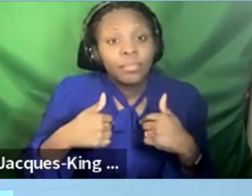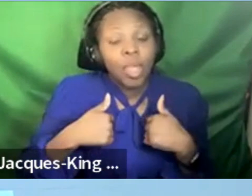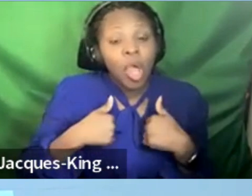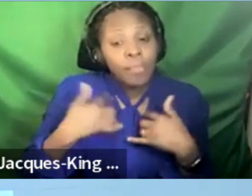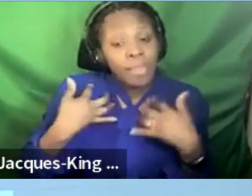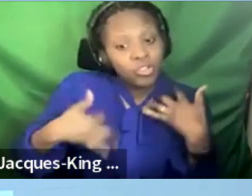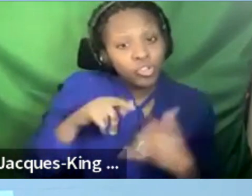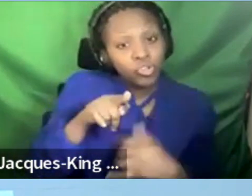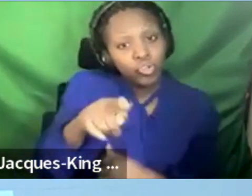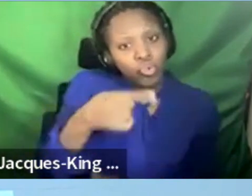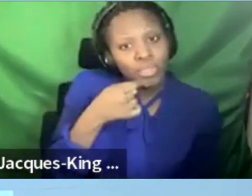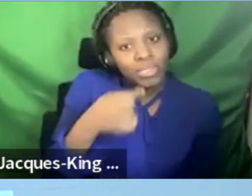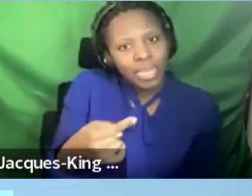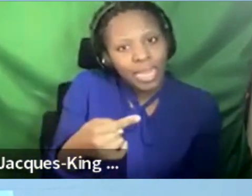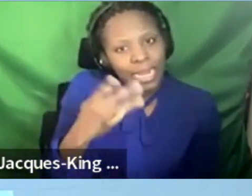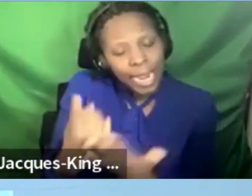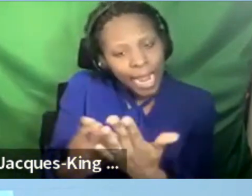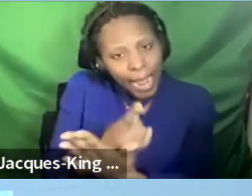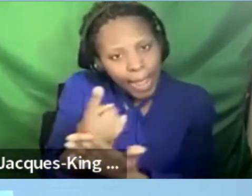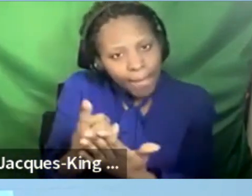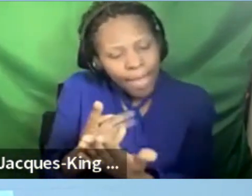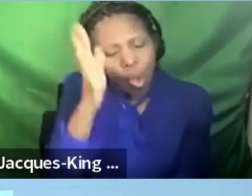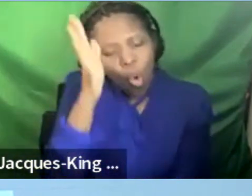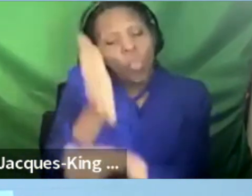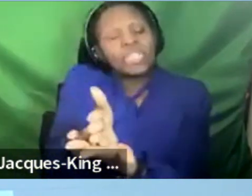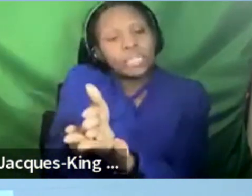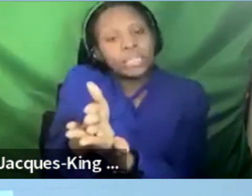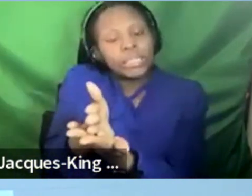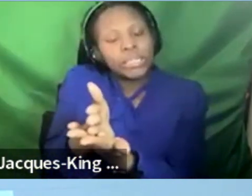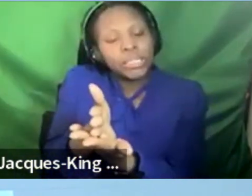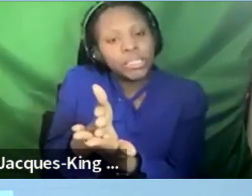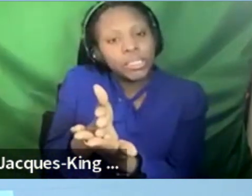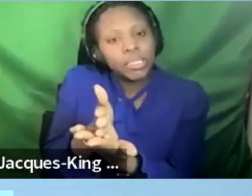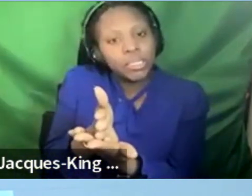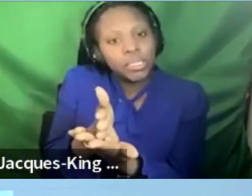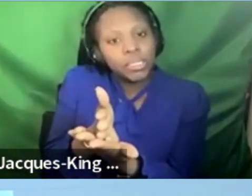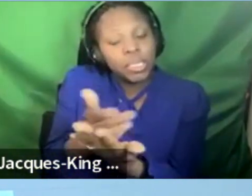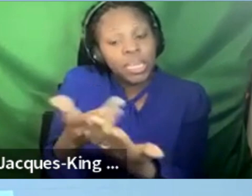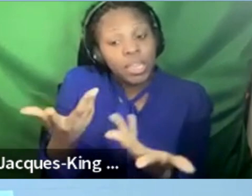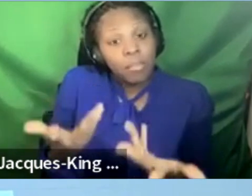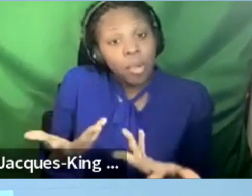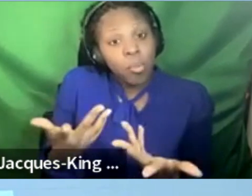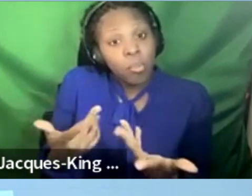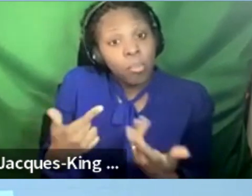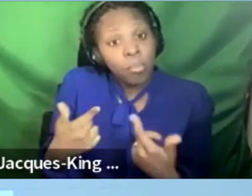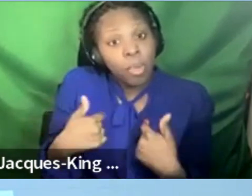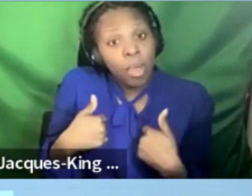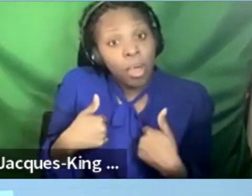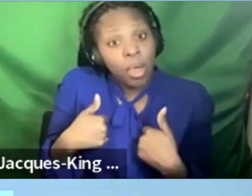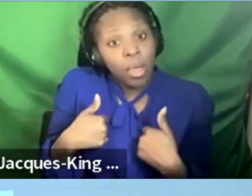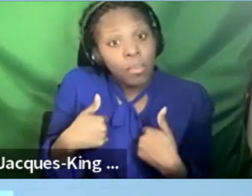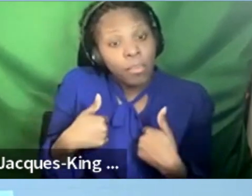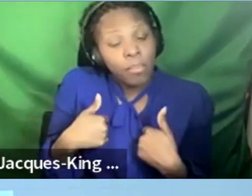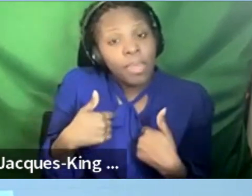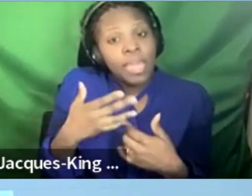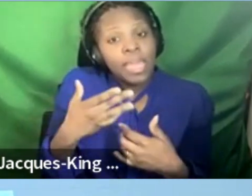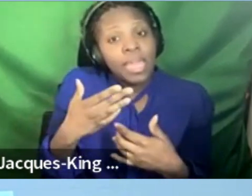I'm interested in what you were saying about authenticity. Yeah. I'm currently queering a fellow